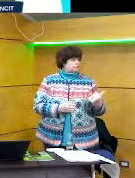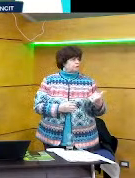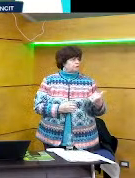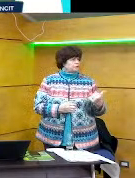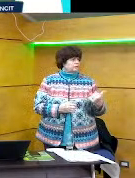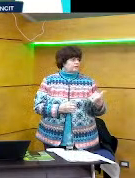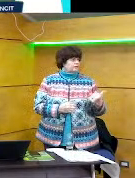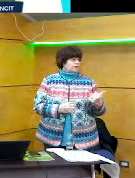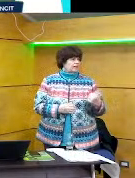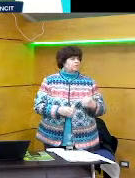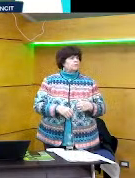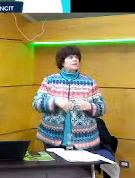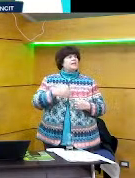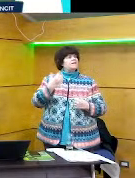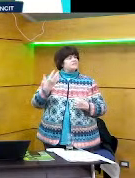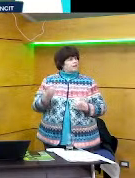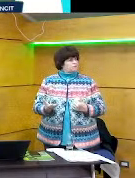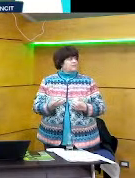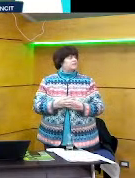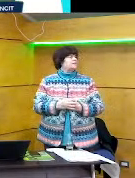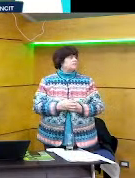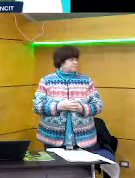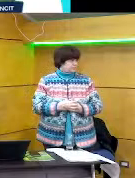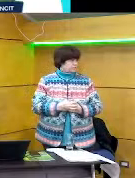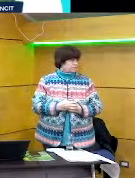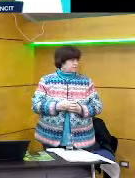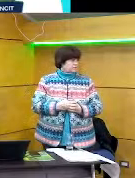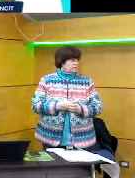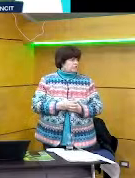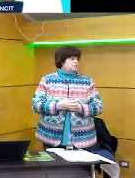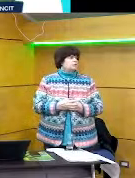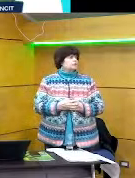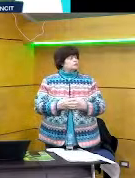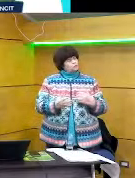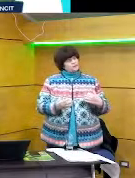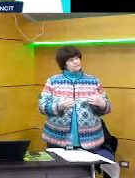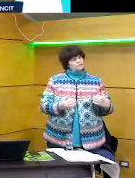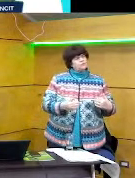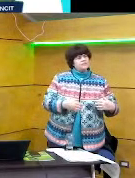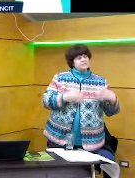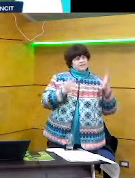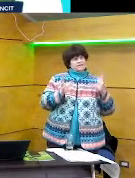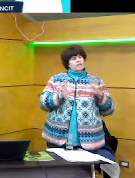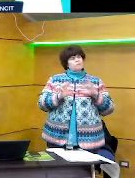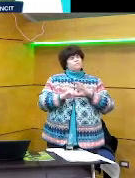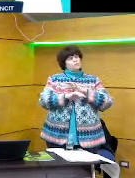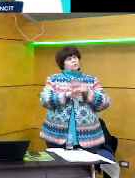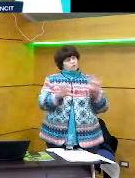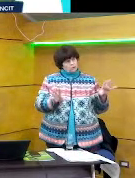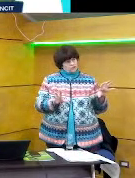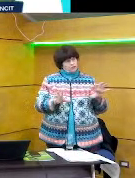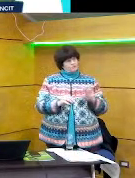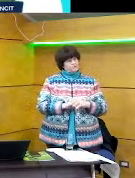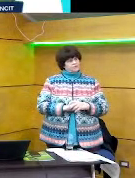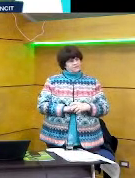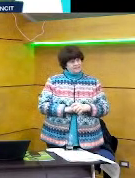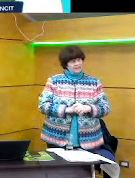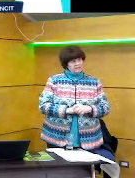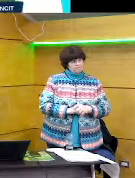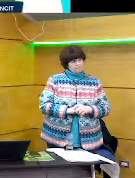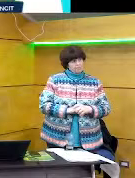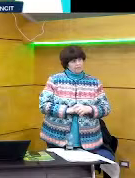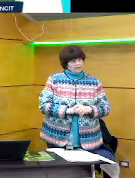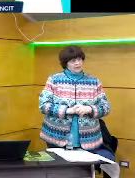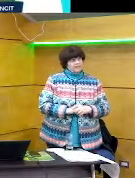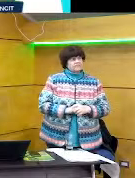in the junior category and the top 10 in the senior. So there's 20 students that come for a workshop during the